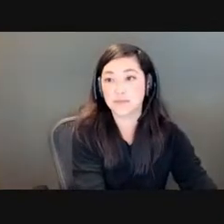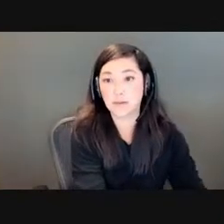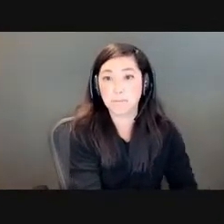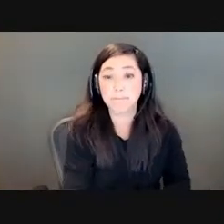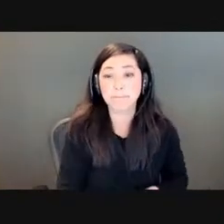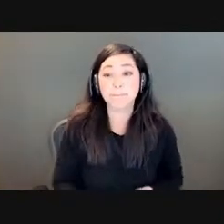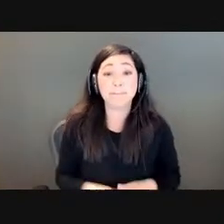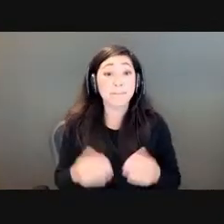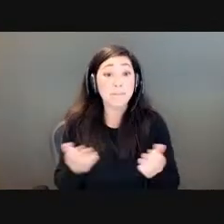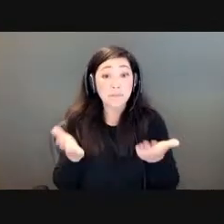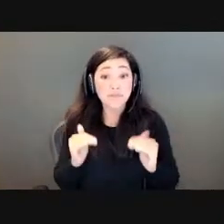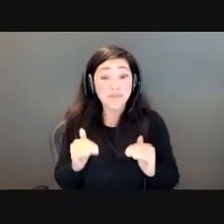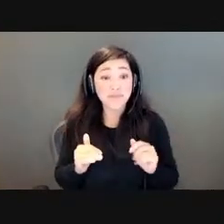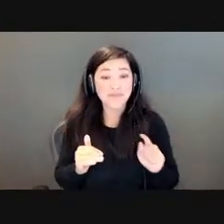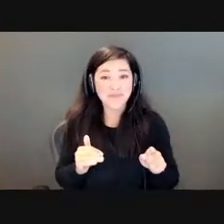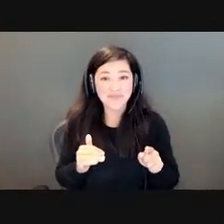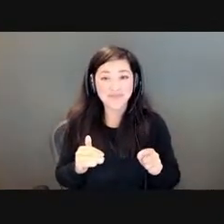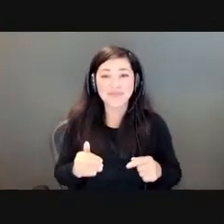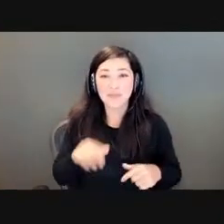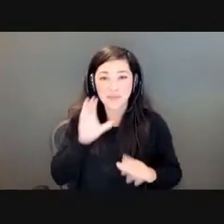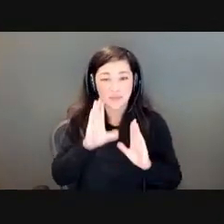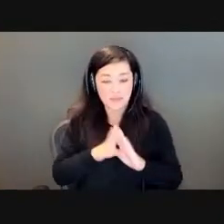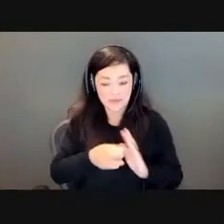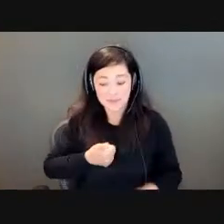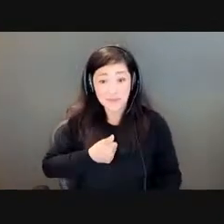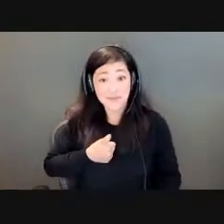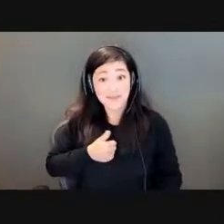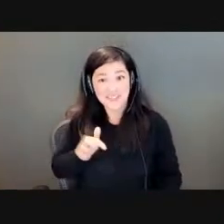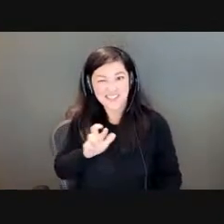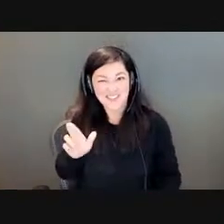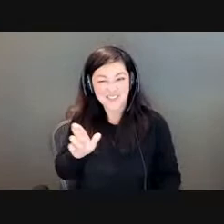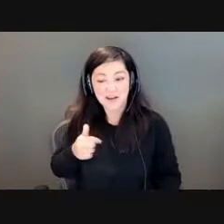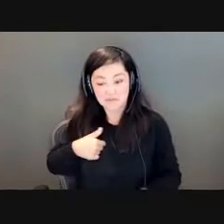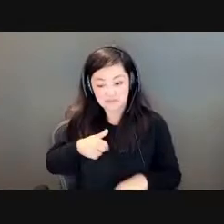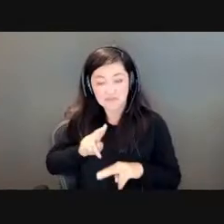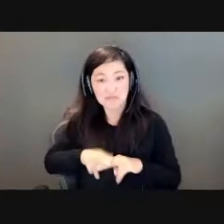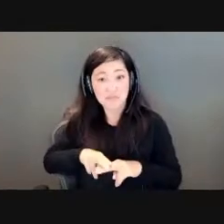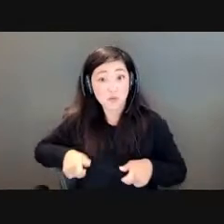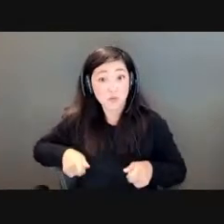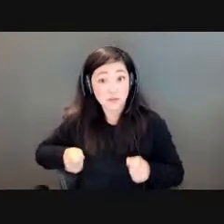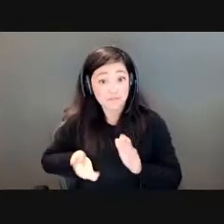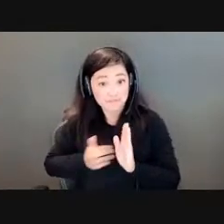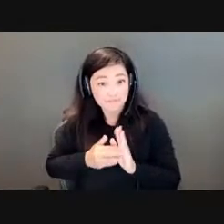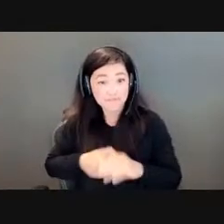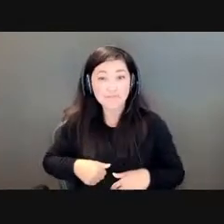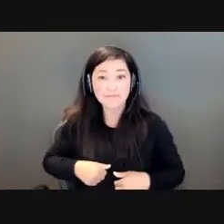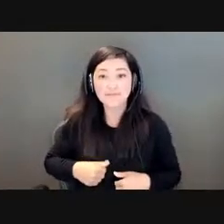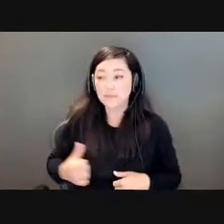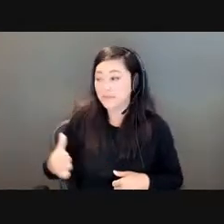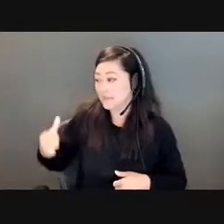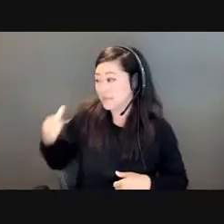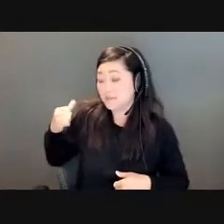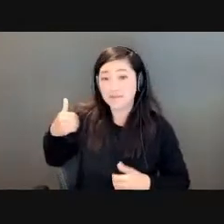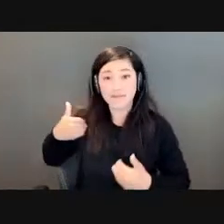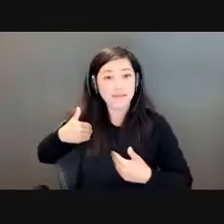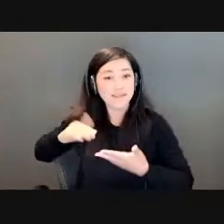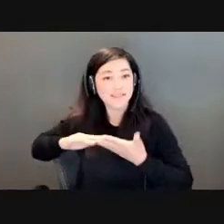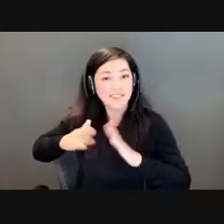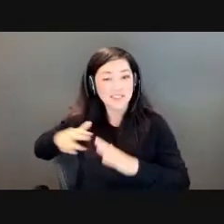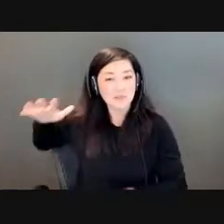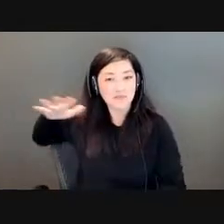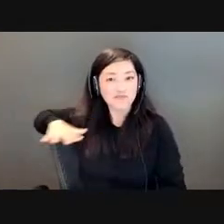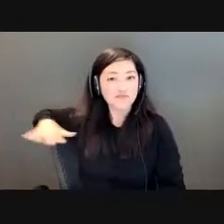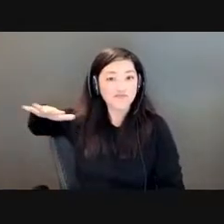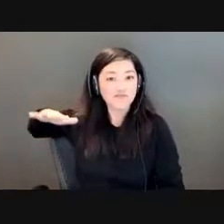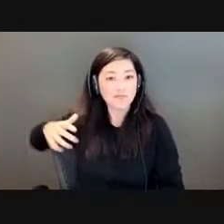This next slide has a picture of me on the right-hand side in my wheelchair. There's a city landscape in the background. I'm